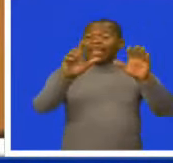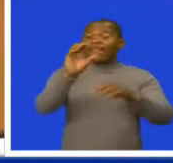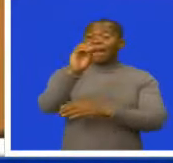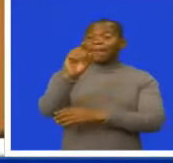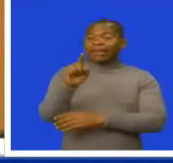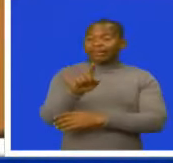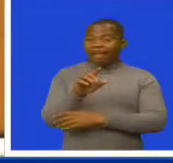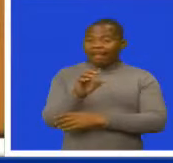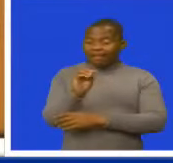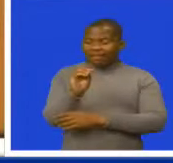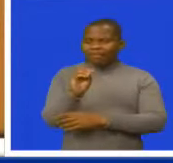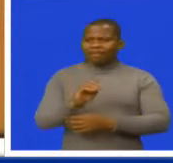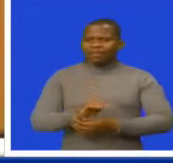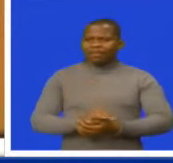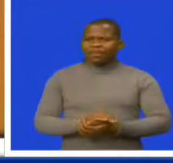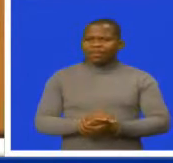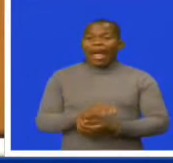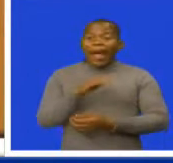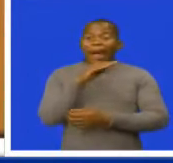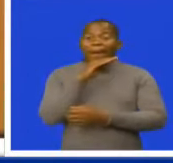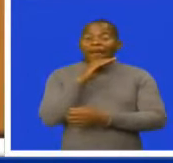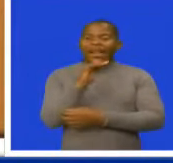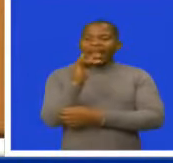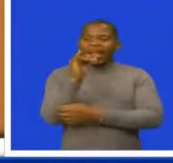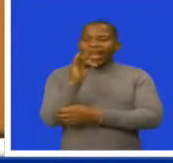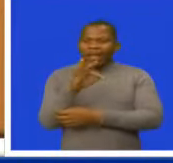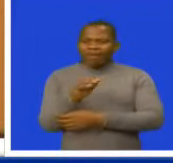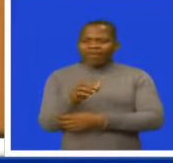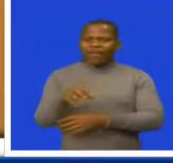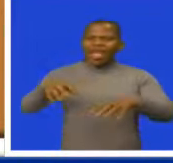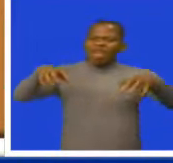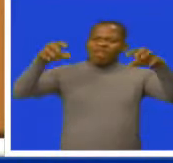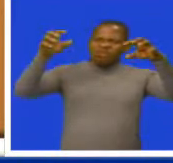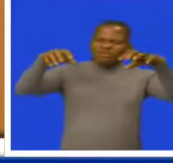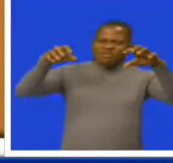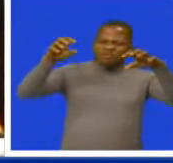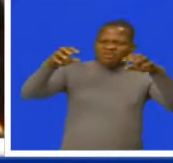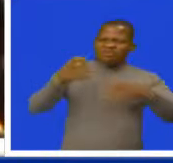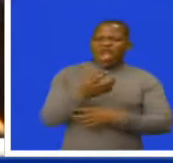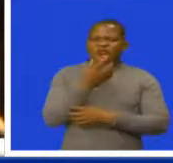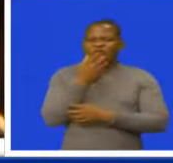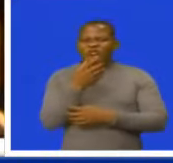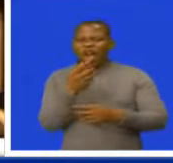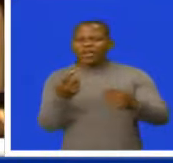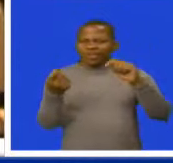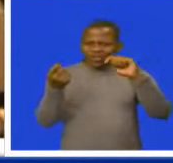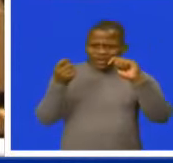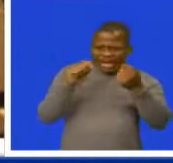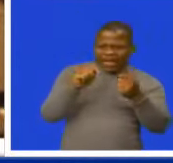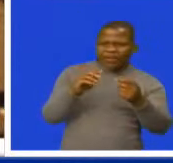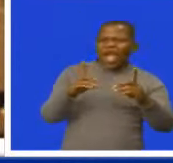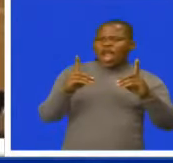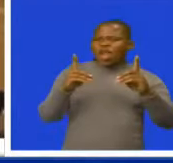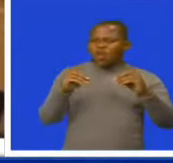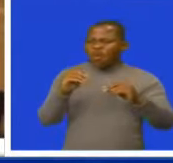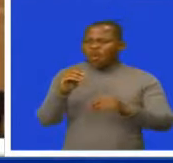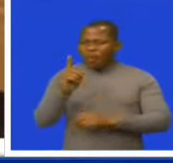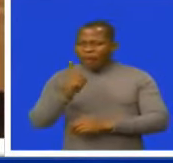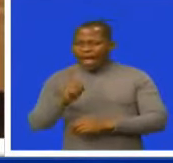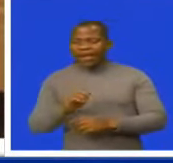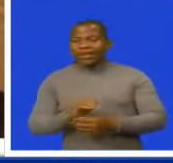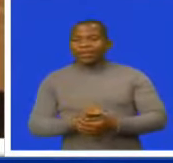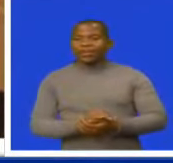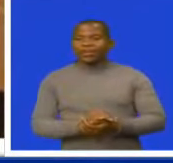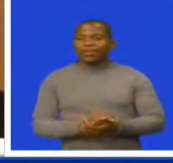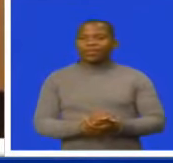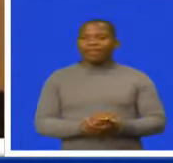sibuka ekuguquguquka kwesimo setelitulu kufuna sibuke ukuthi kungenziwa njani. Umcondisi welibandla lelibuke kubuketa lombiko